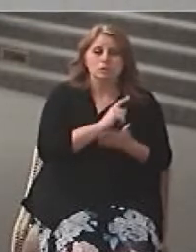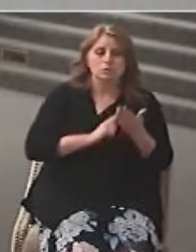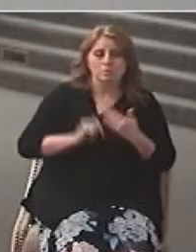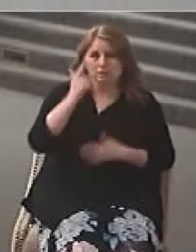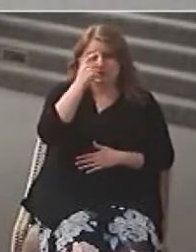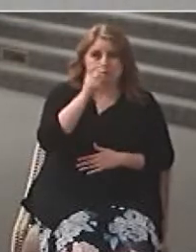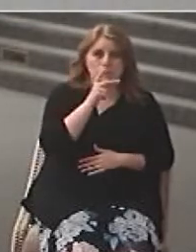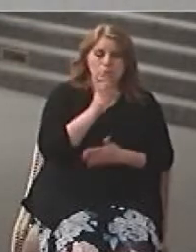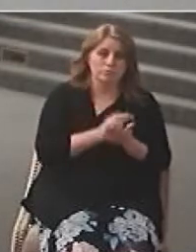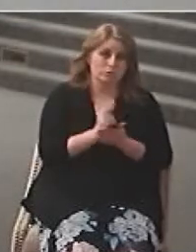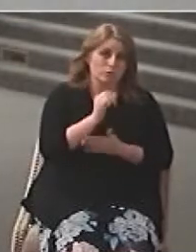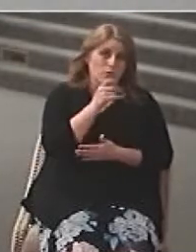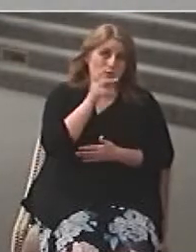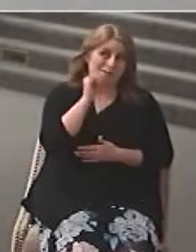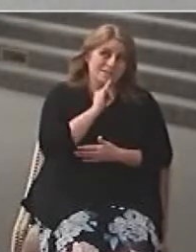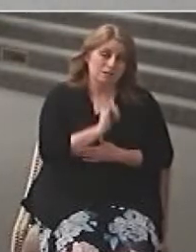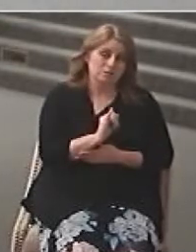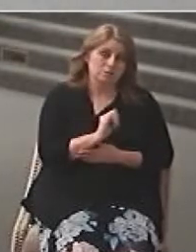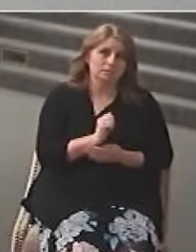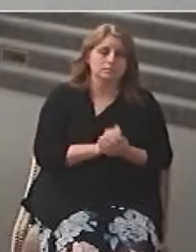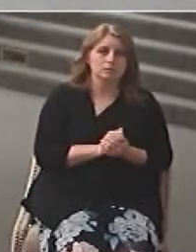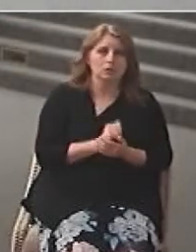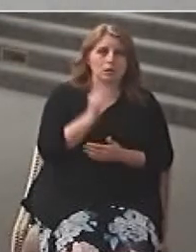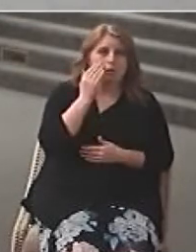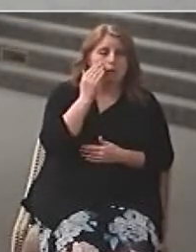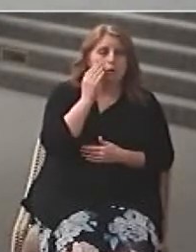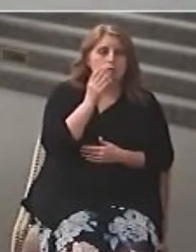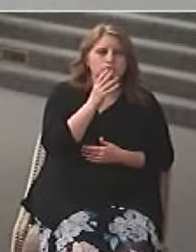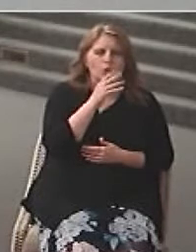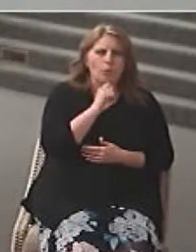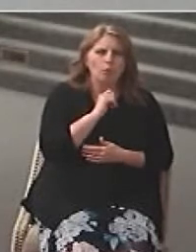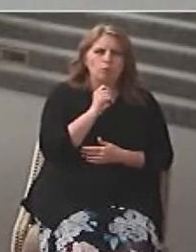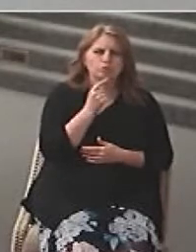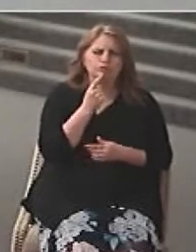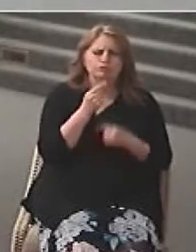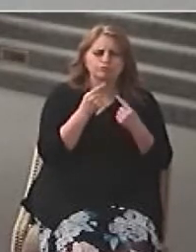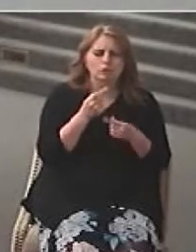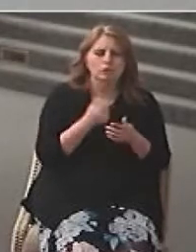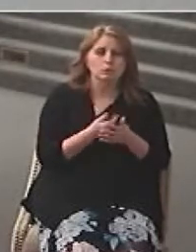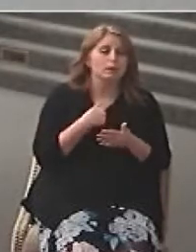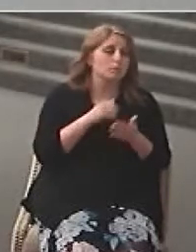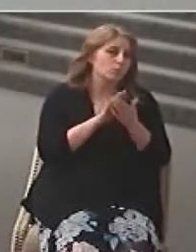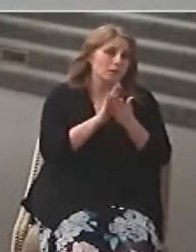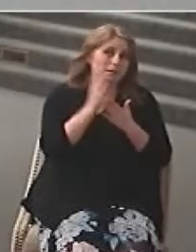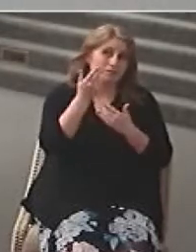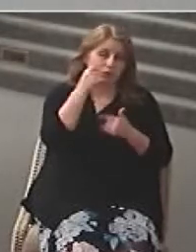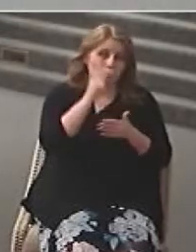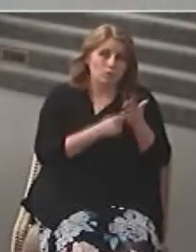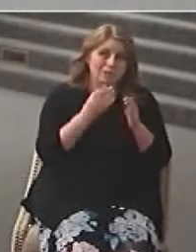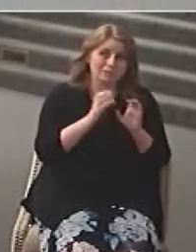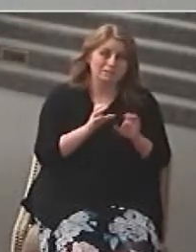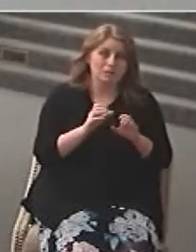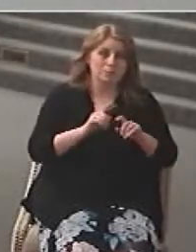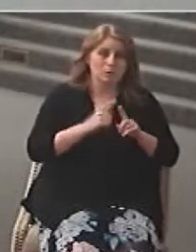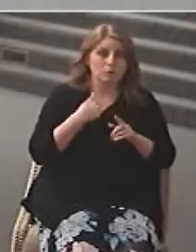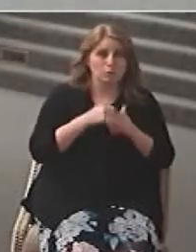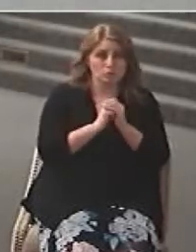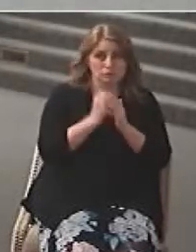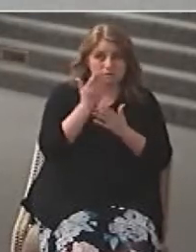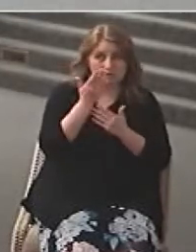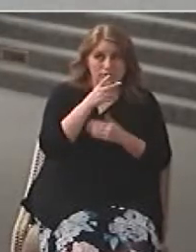is. You know, you know the old saying, we praise Him for what He's done, but we worship Him for who He